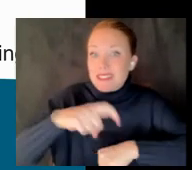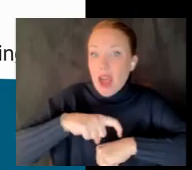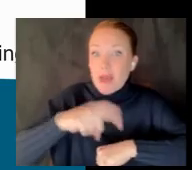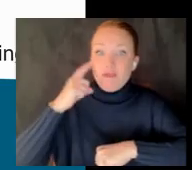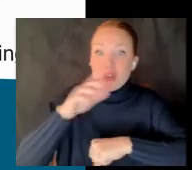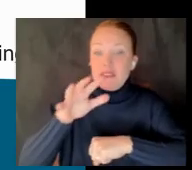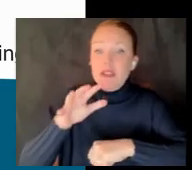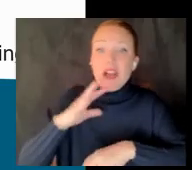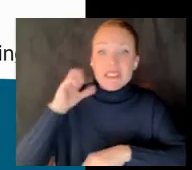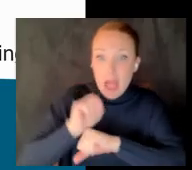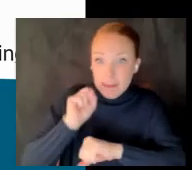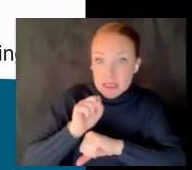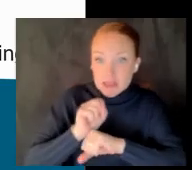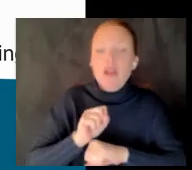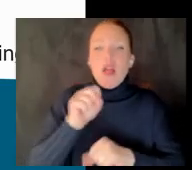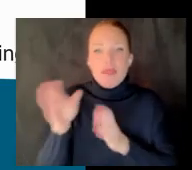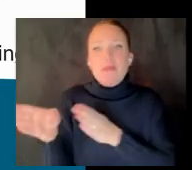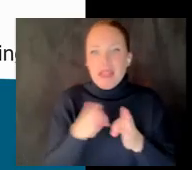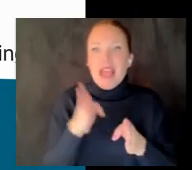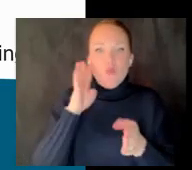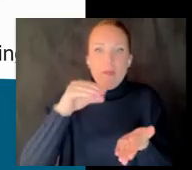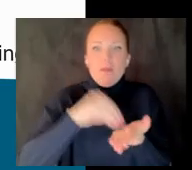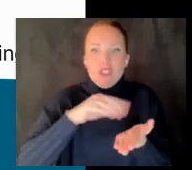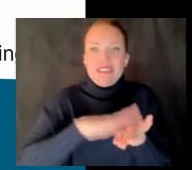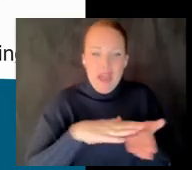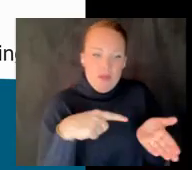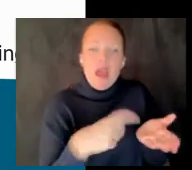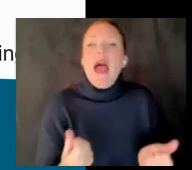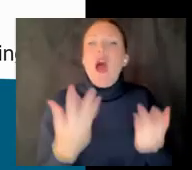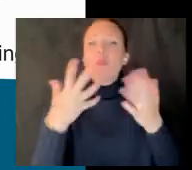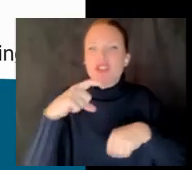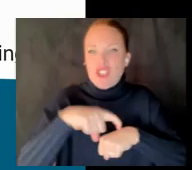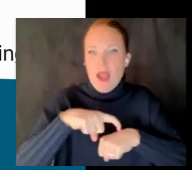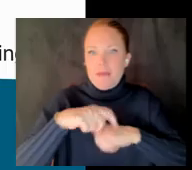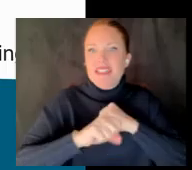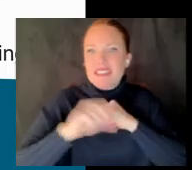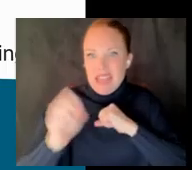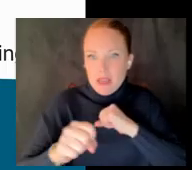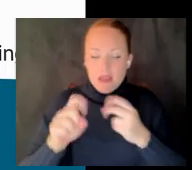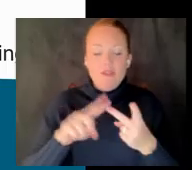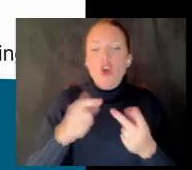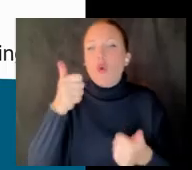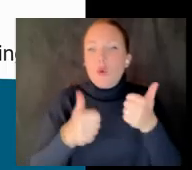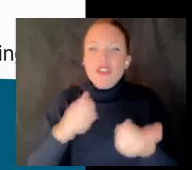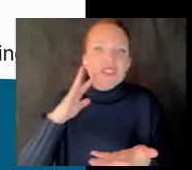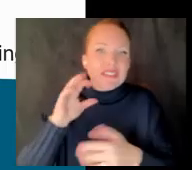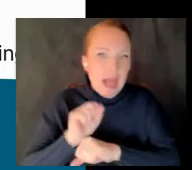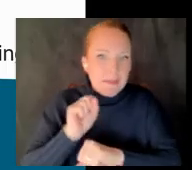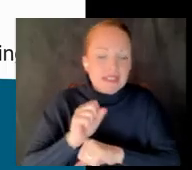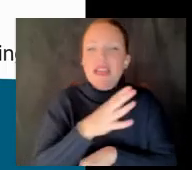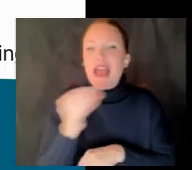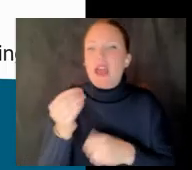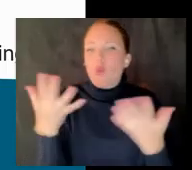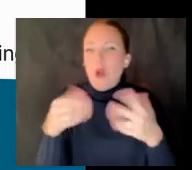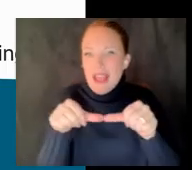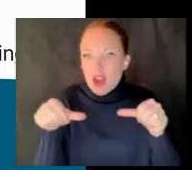describe how much extra time that student requires and on what type of assignments and in what areas. It may be that the student requires extra